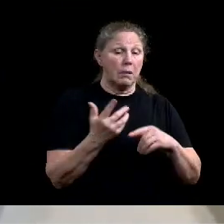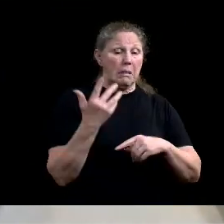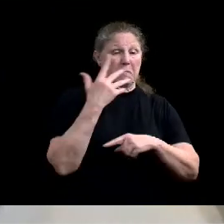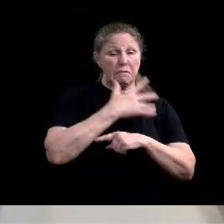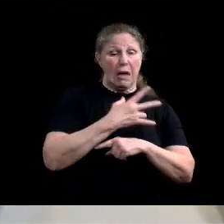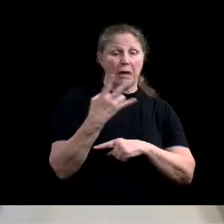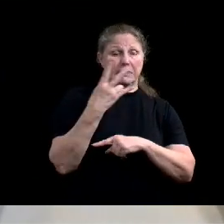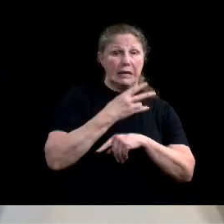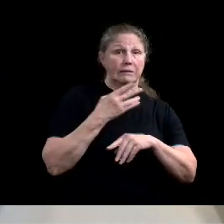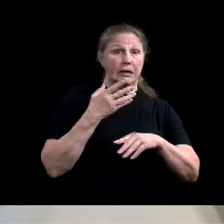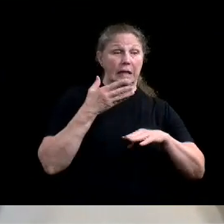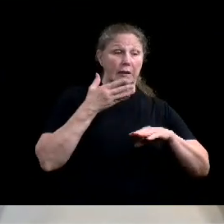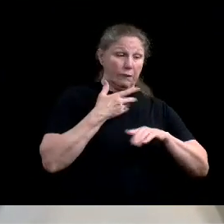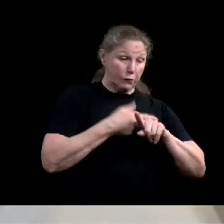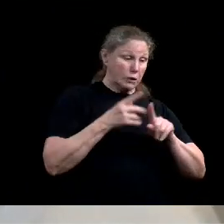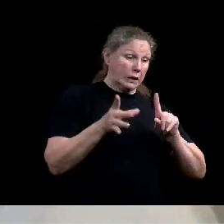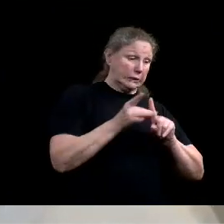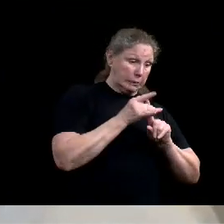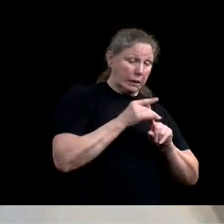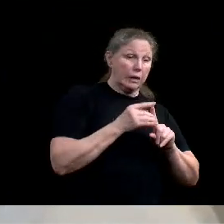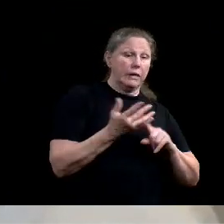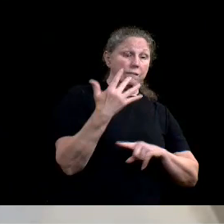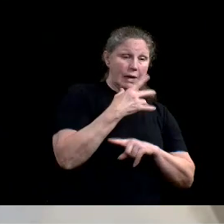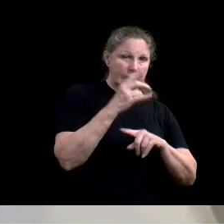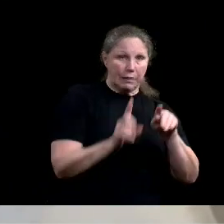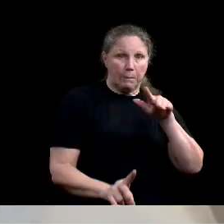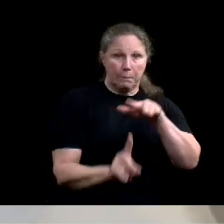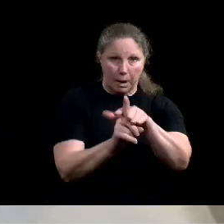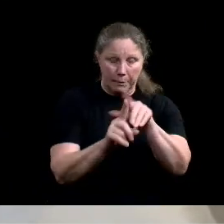It is about as good as the